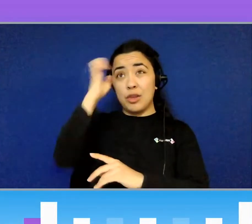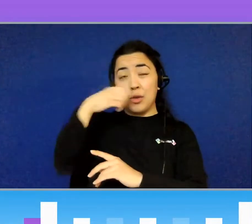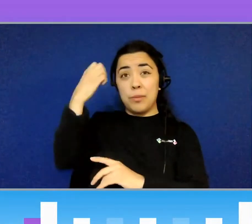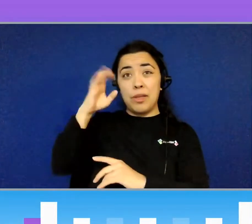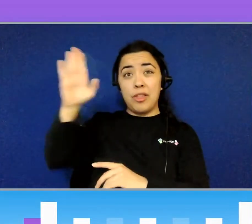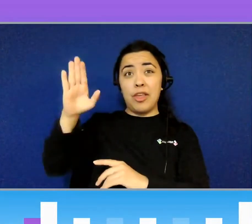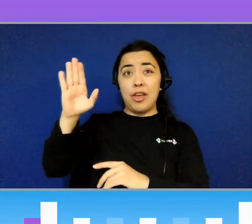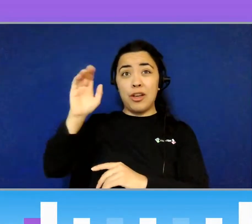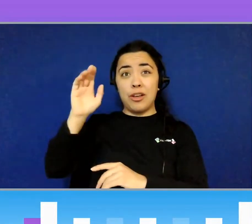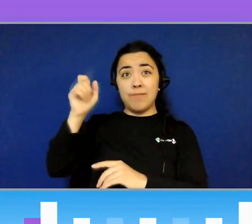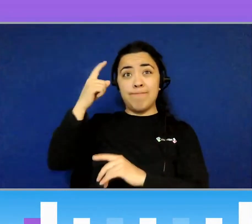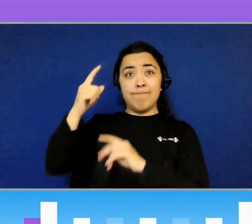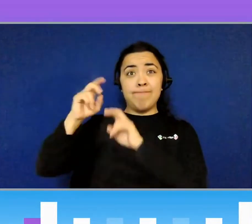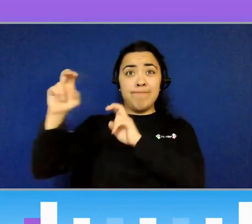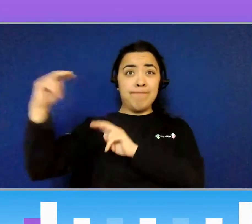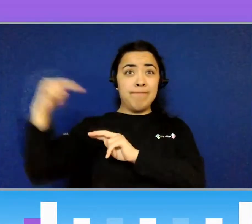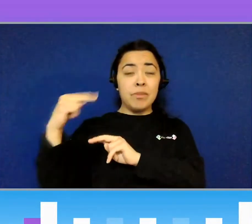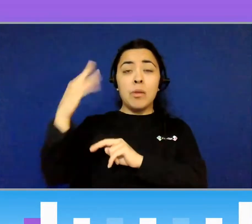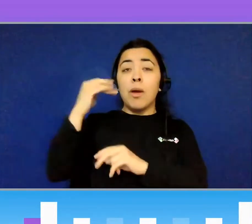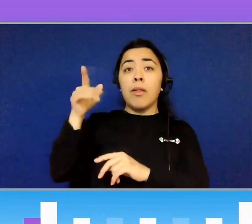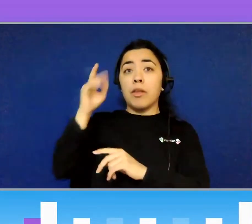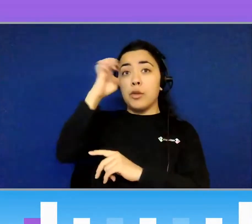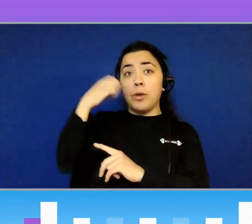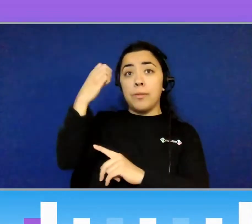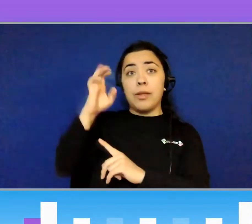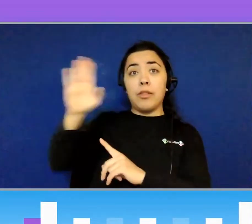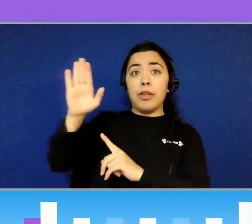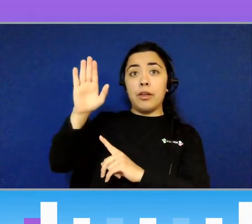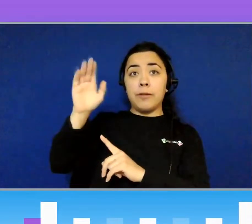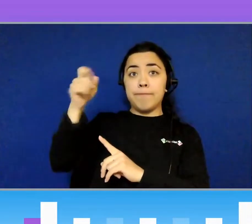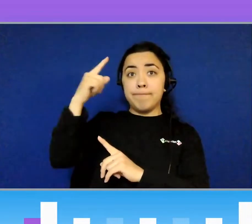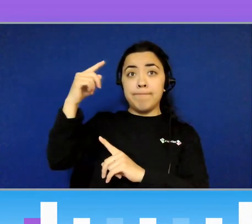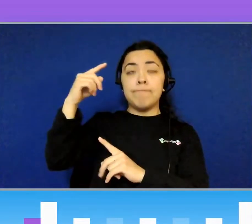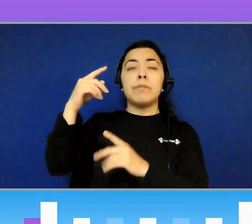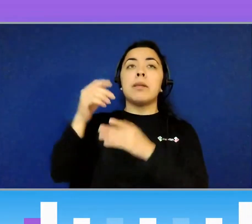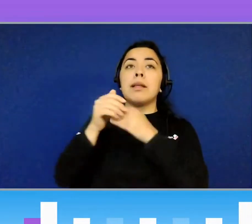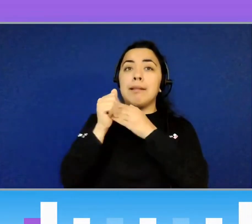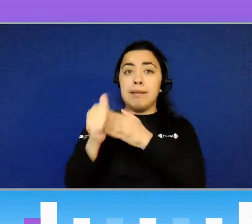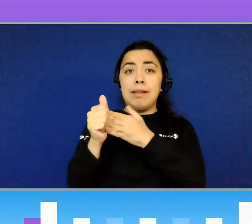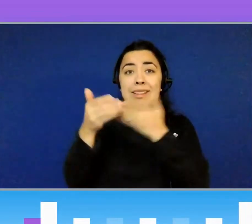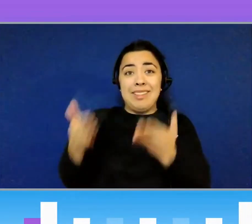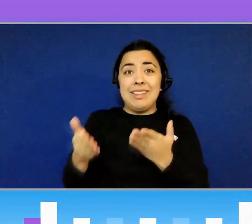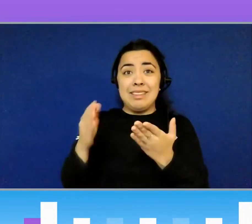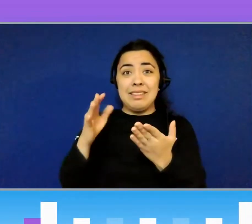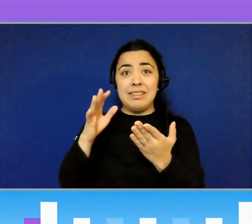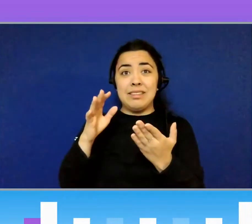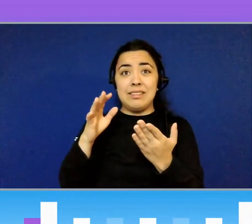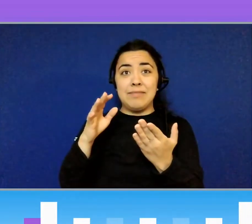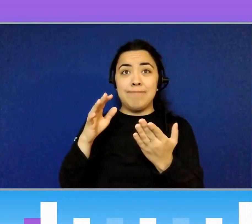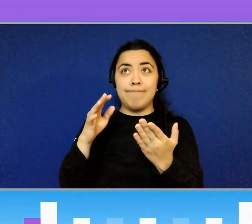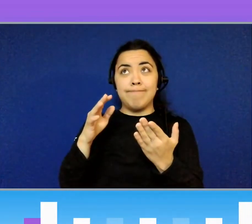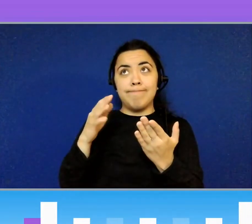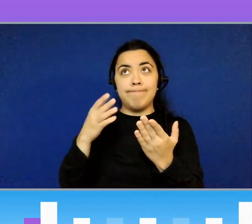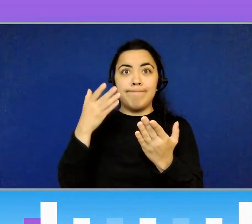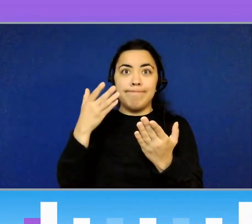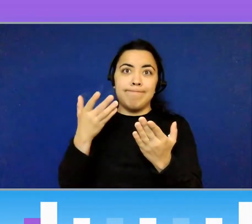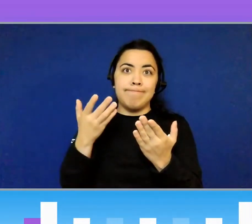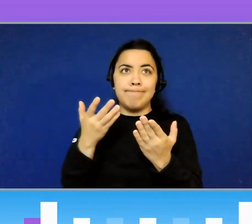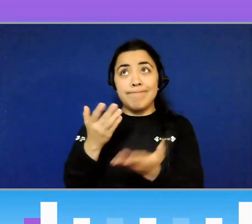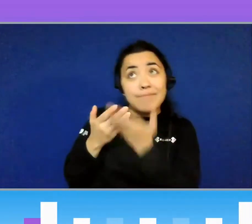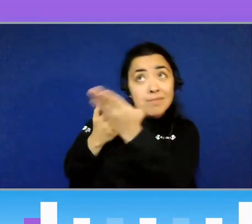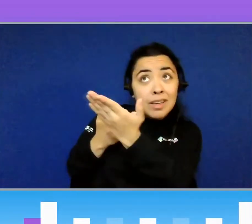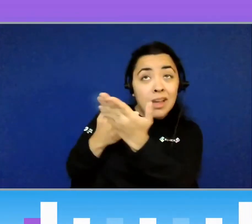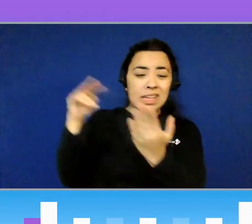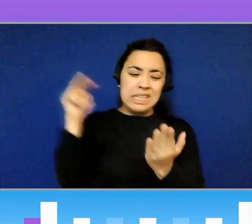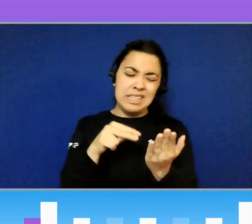because the member of the European Parliament leading on this file was not very keen in meeting with the disability